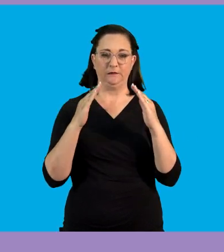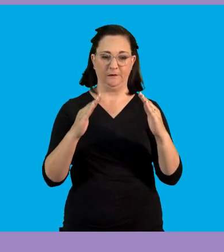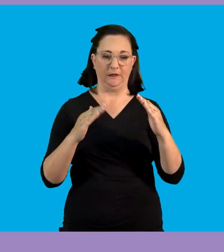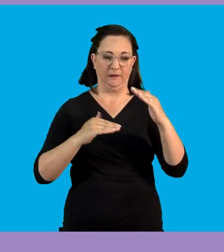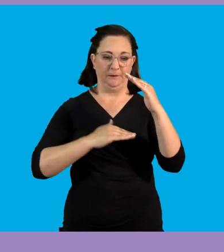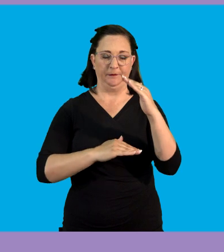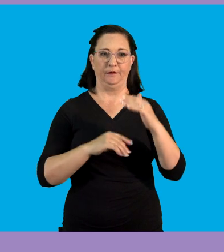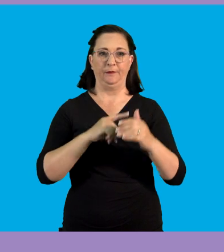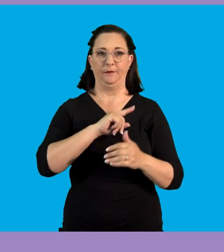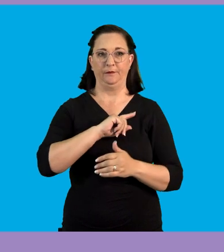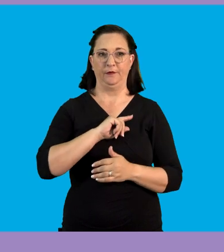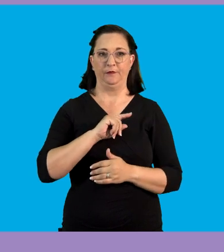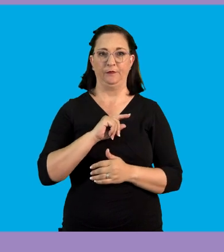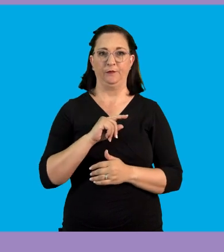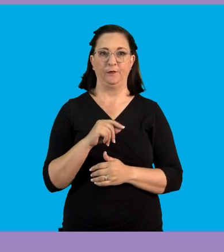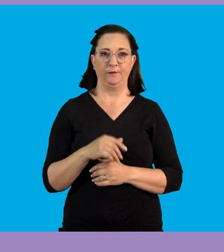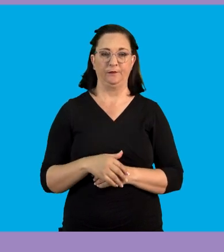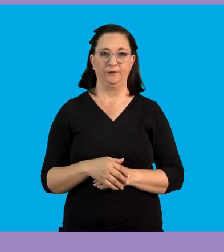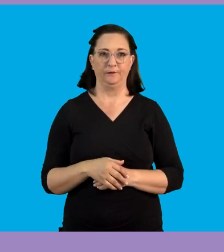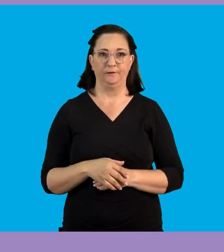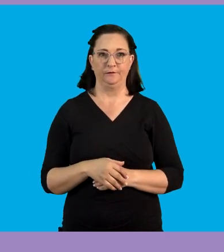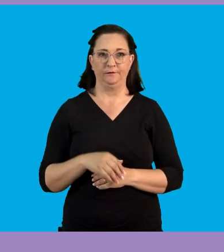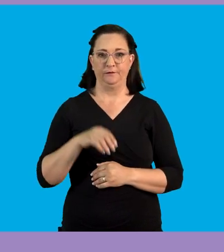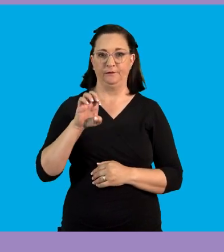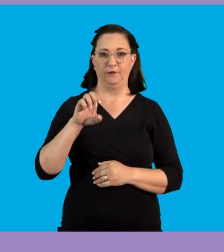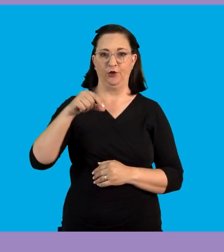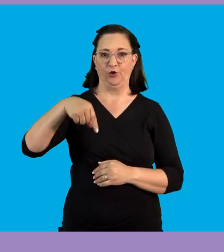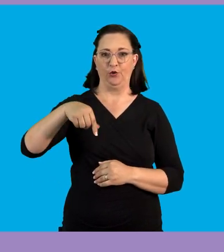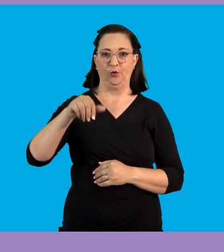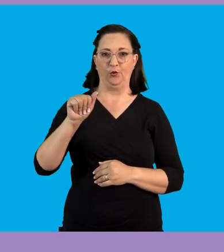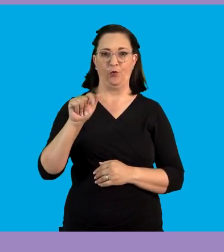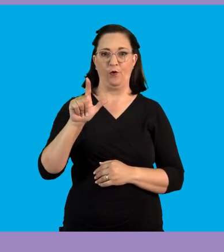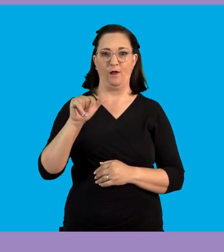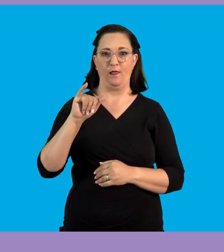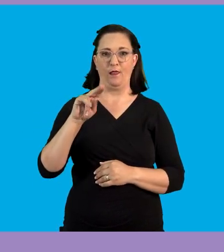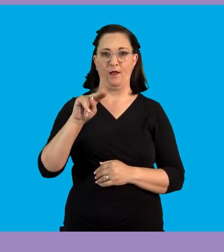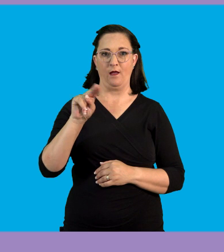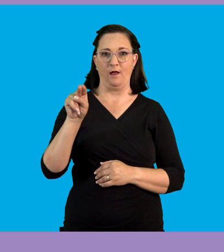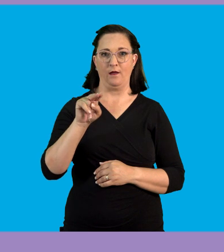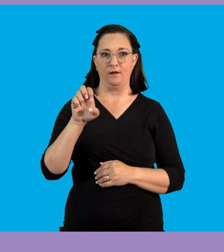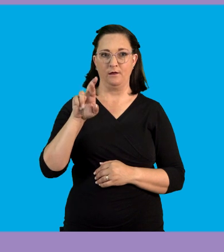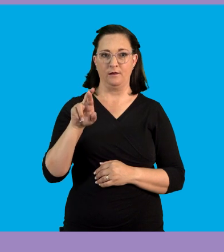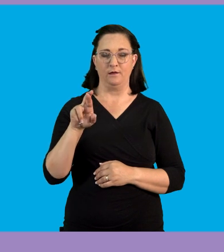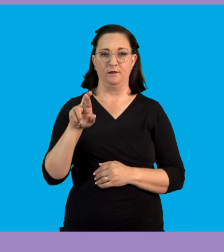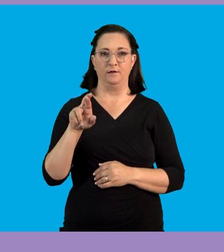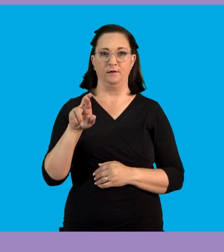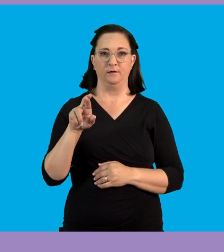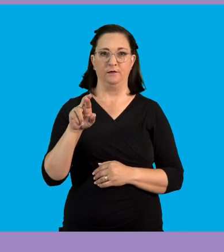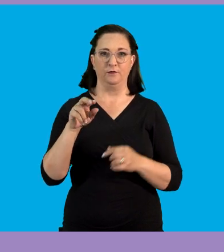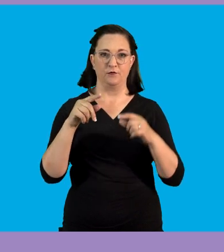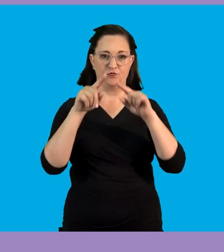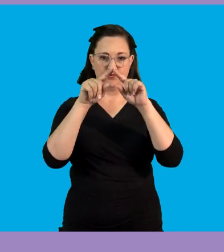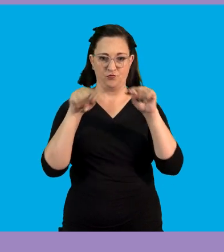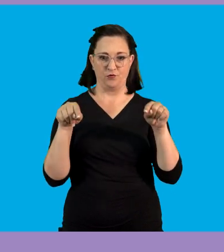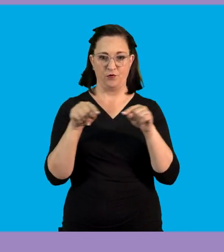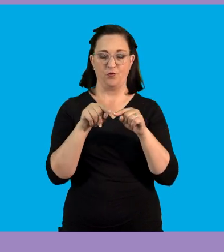equal, therefore this is an equilateral triangle. So that's the name of the triangle, because all the